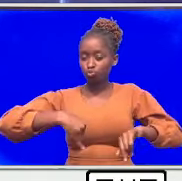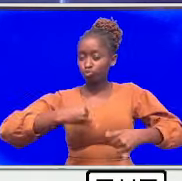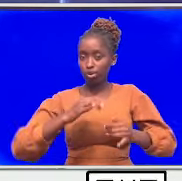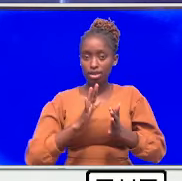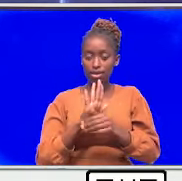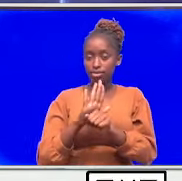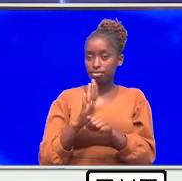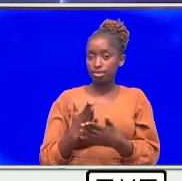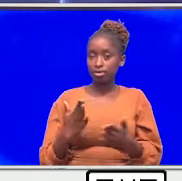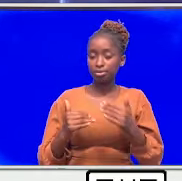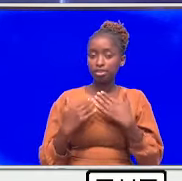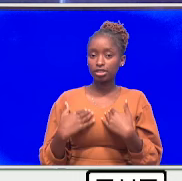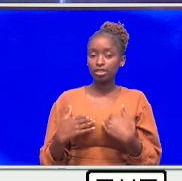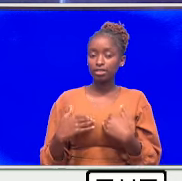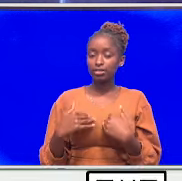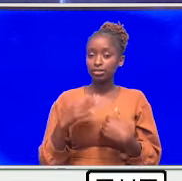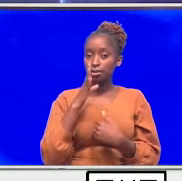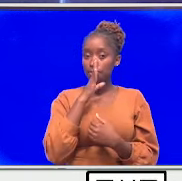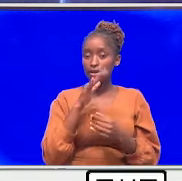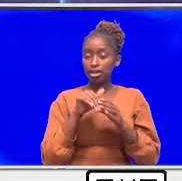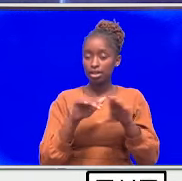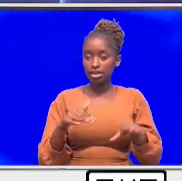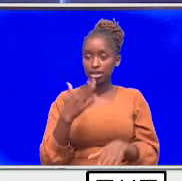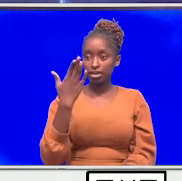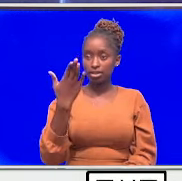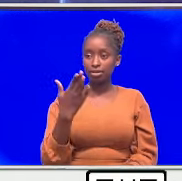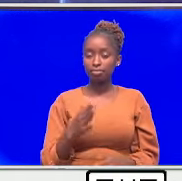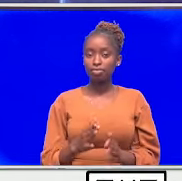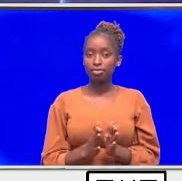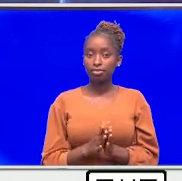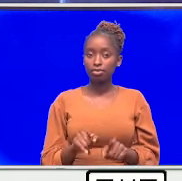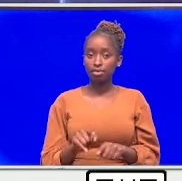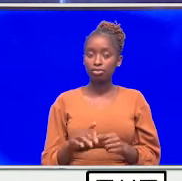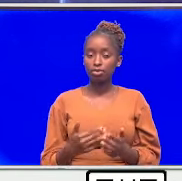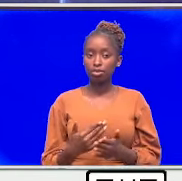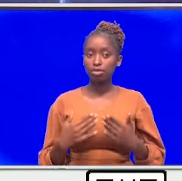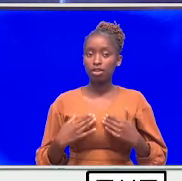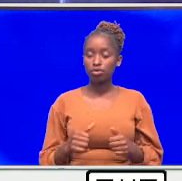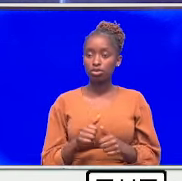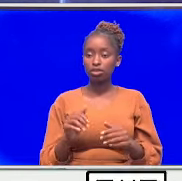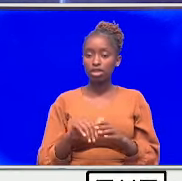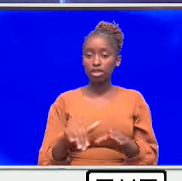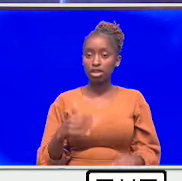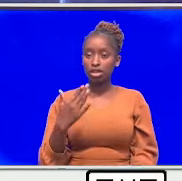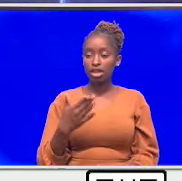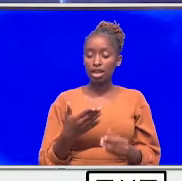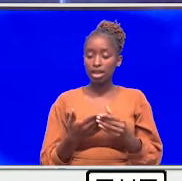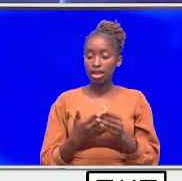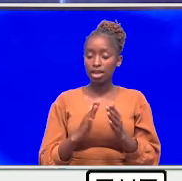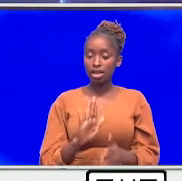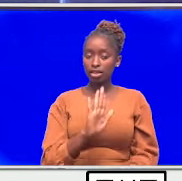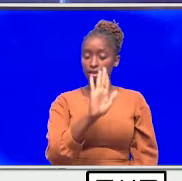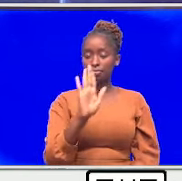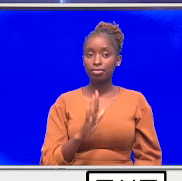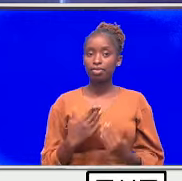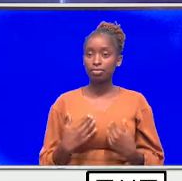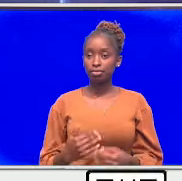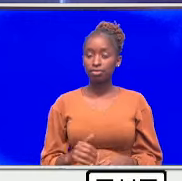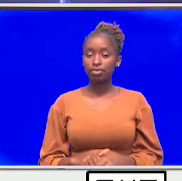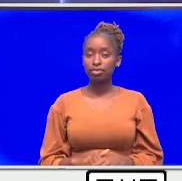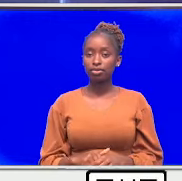is dubbed Born Free, and also played as a hideout for Meru revolutionary leader, that is Musa